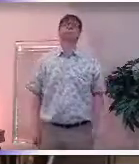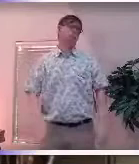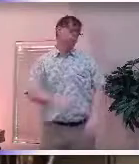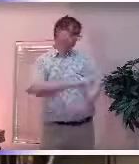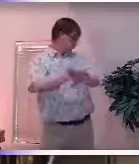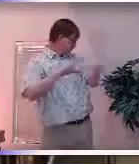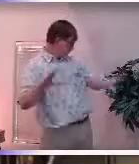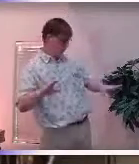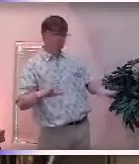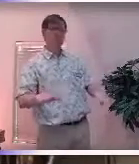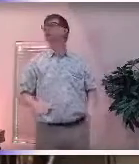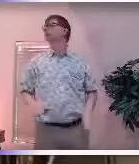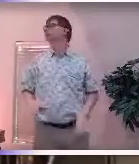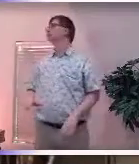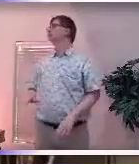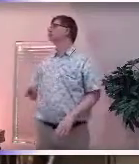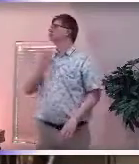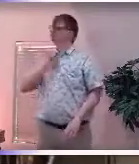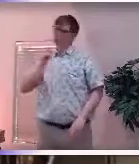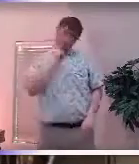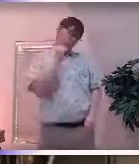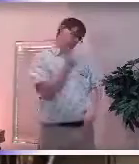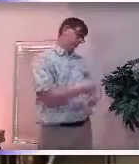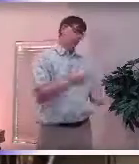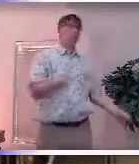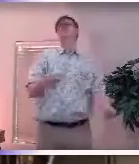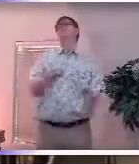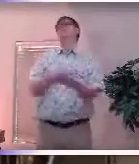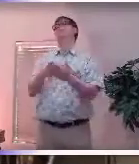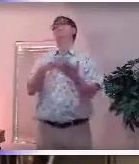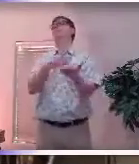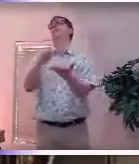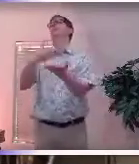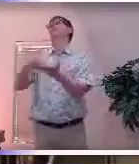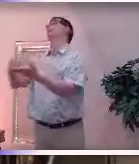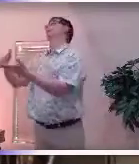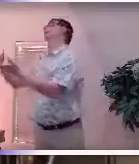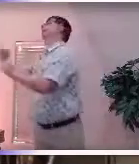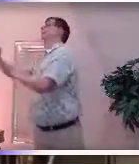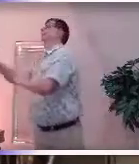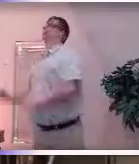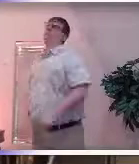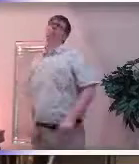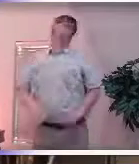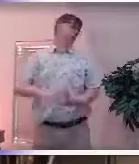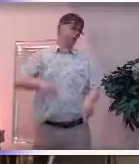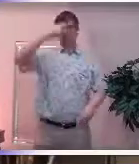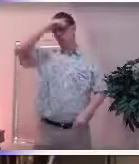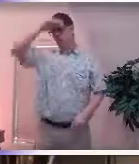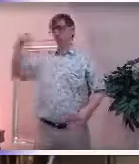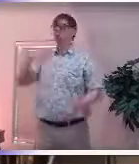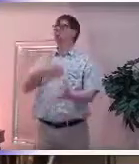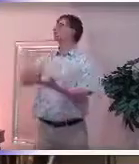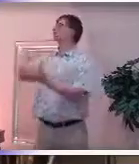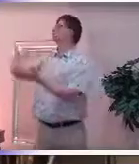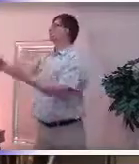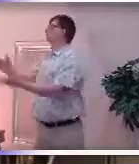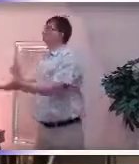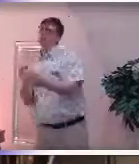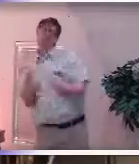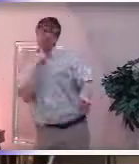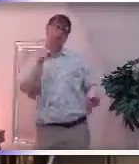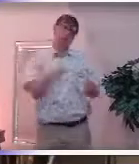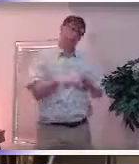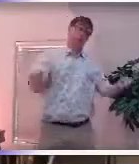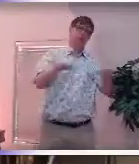And so we're not, and then we have marketing. How could I forget marketing? You know, trying to sell us products